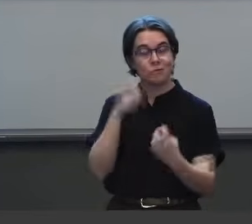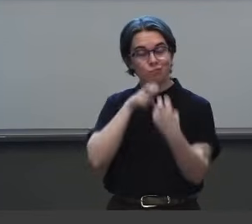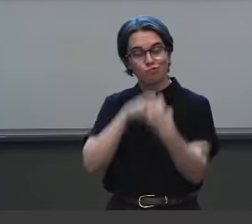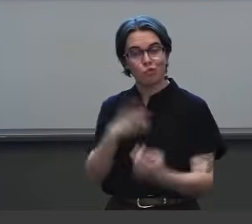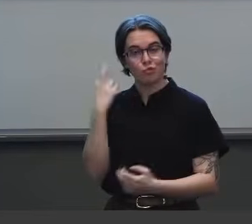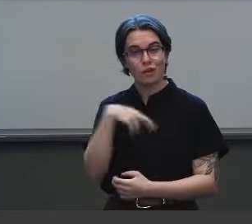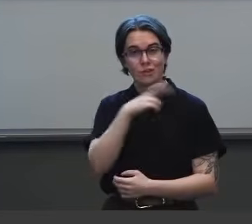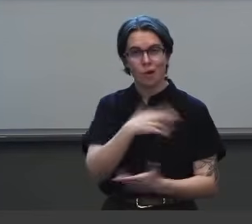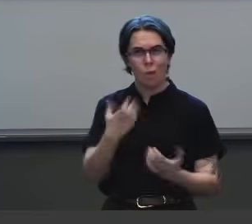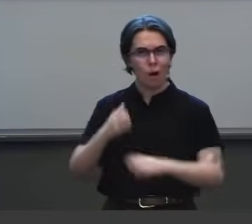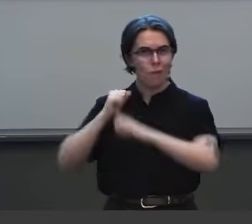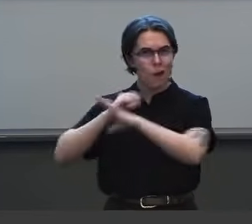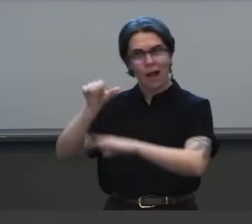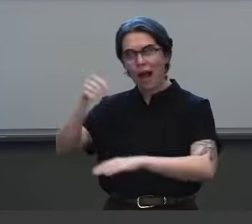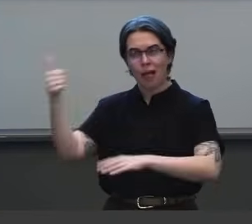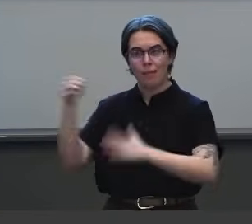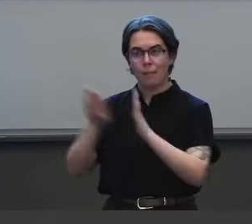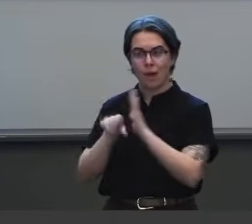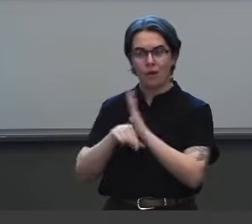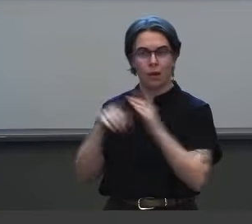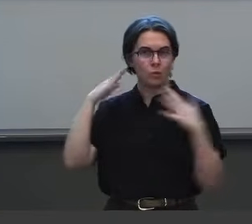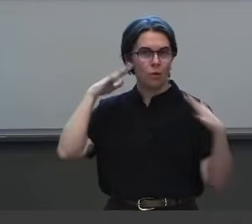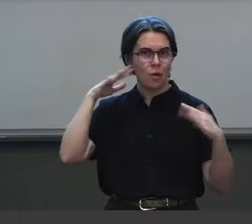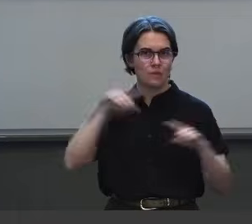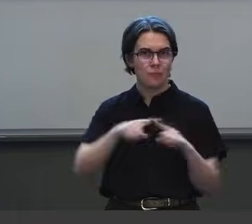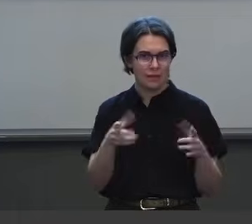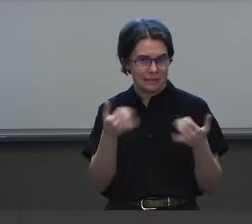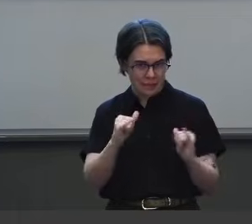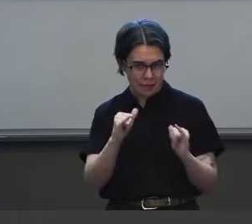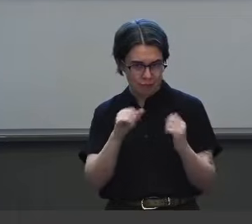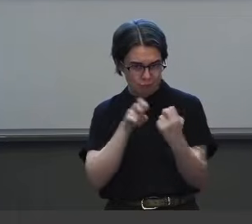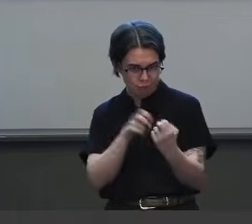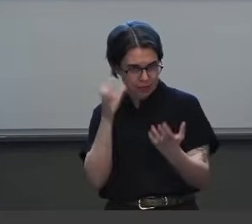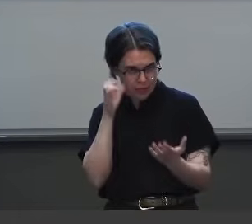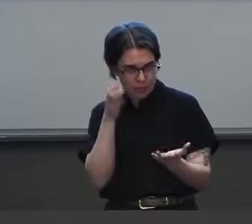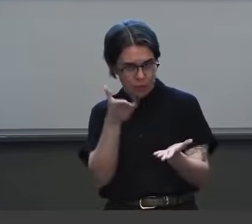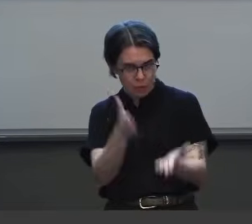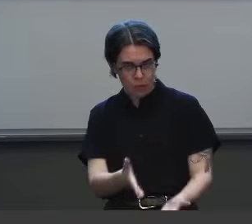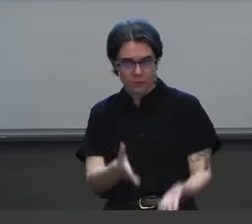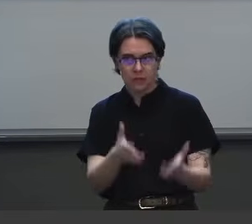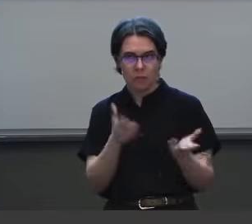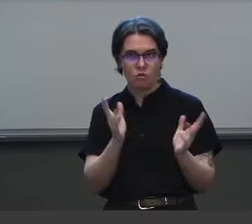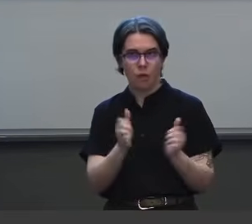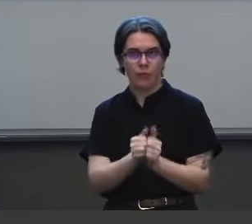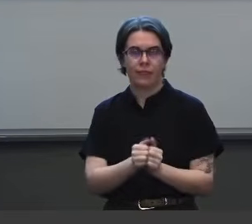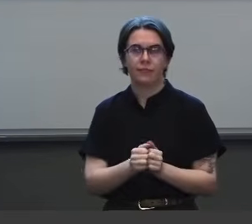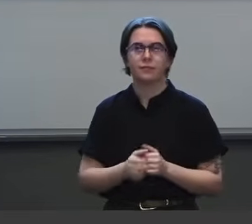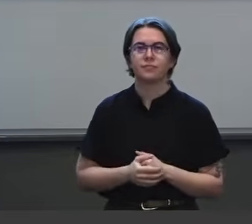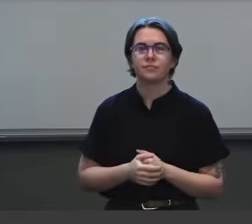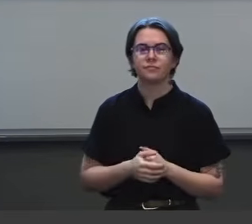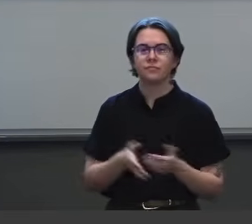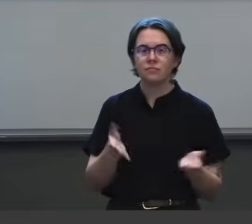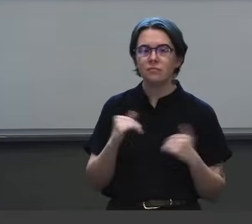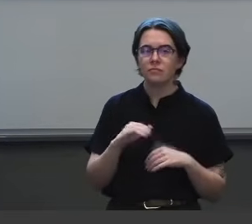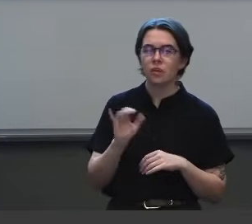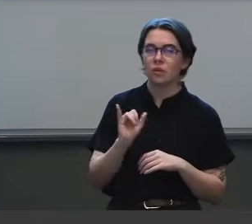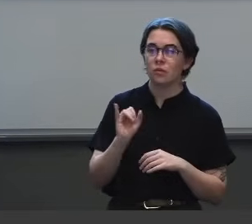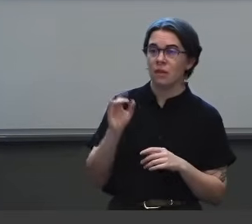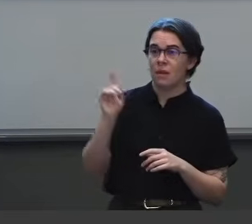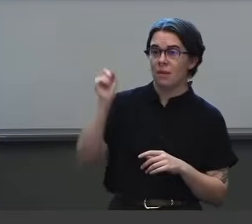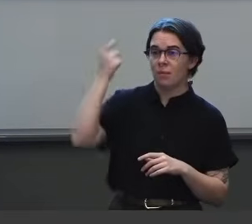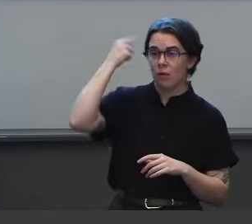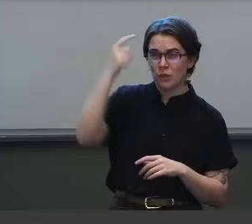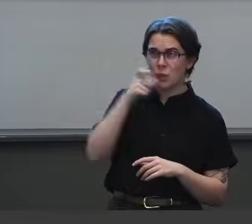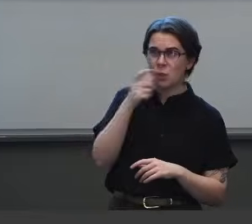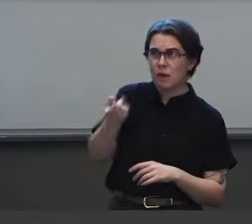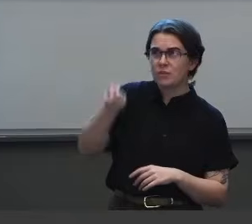voice. And I'll just scroll to the bottom. The third one I think is really important. Understanding employers that will accommodate for these